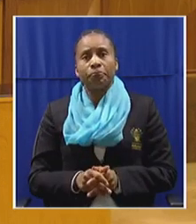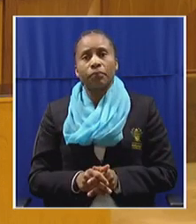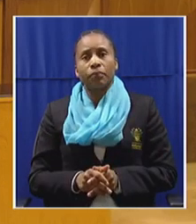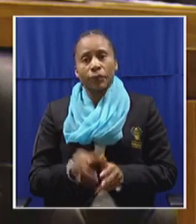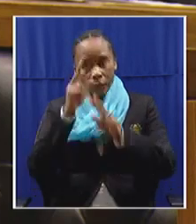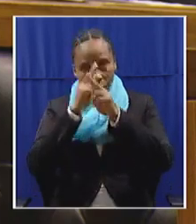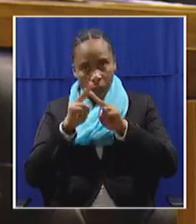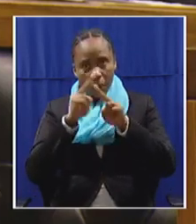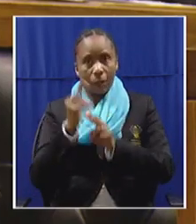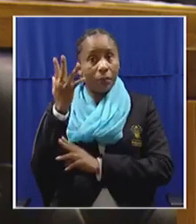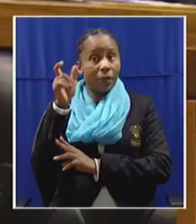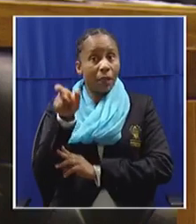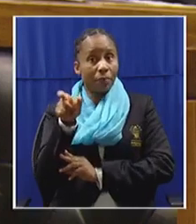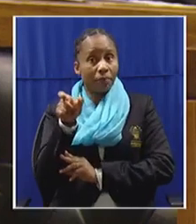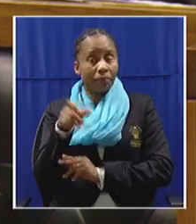Honorable Speaker.